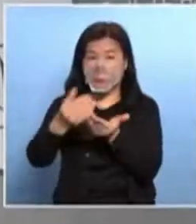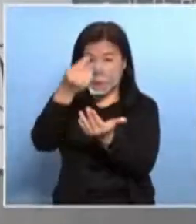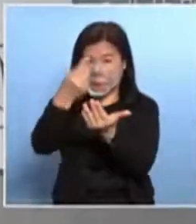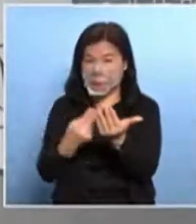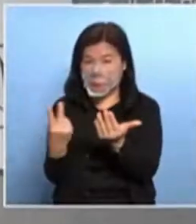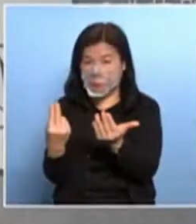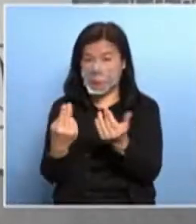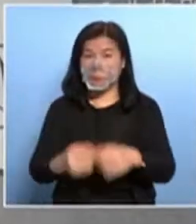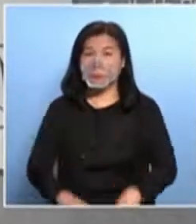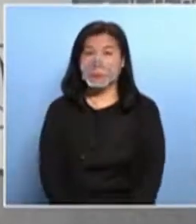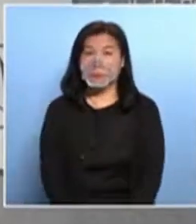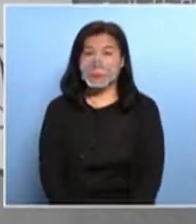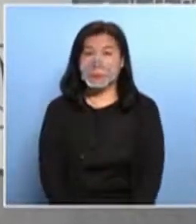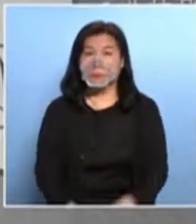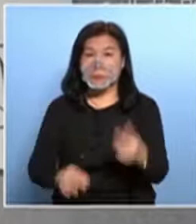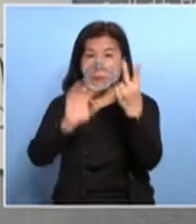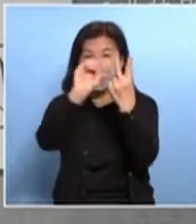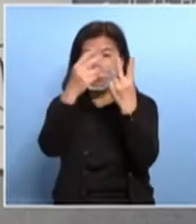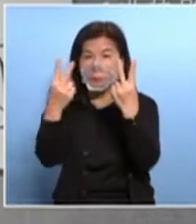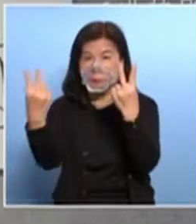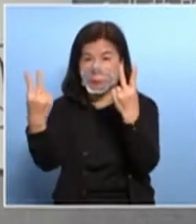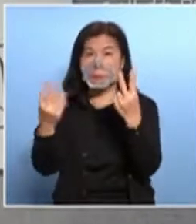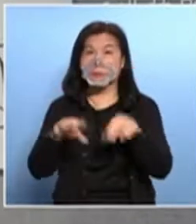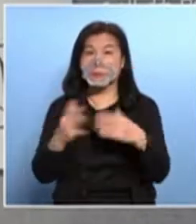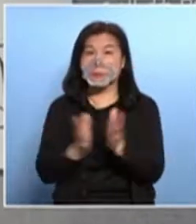Appropriation Bill 2022.